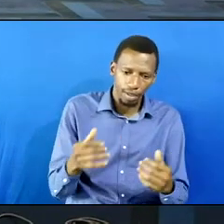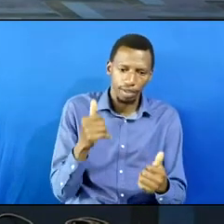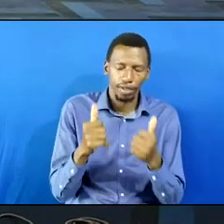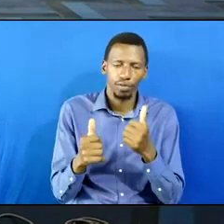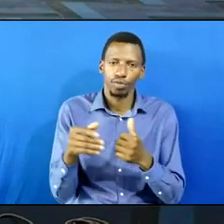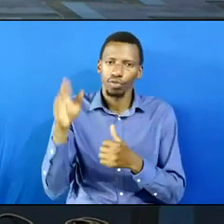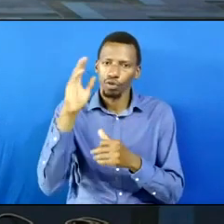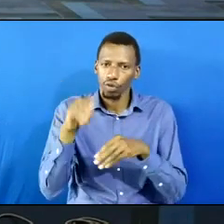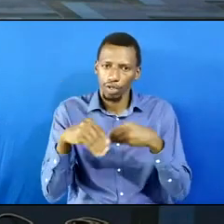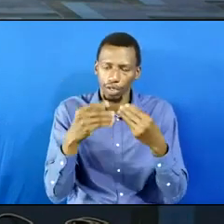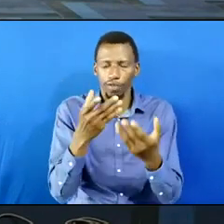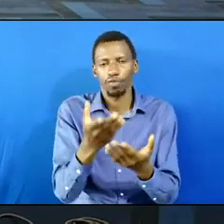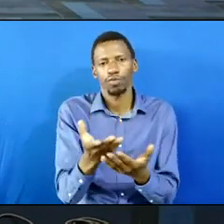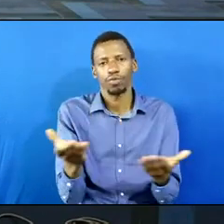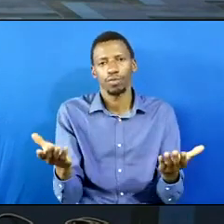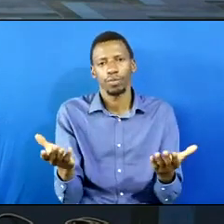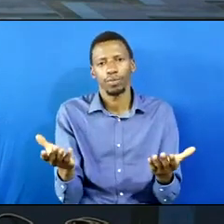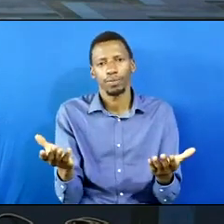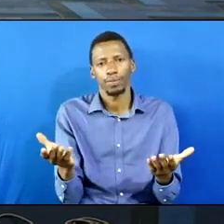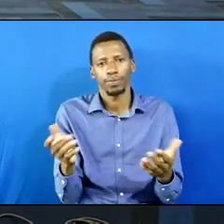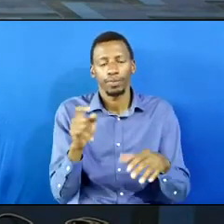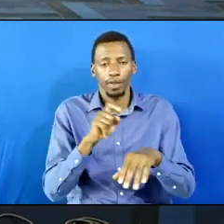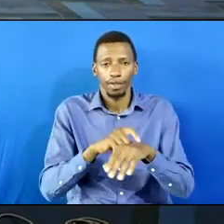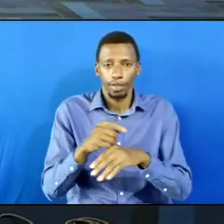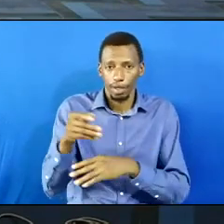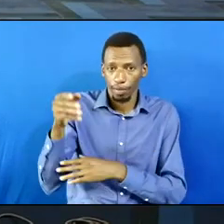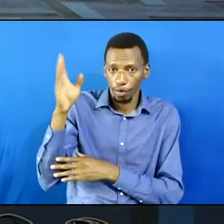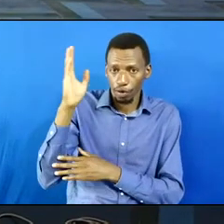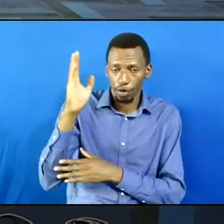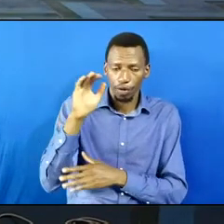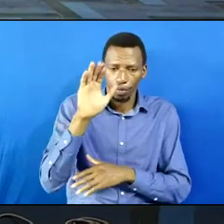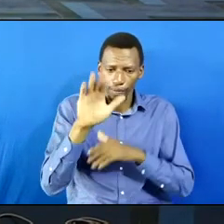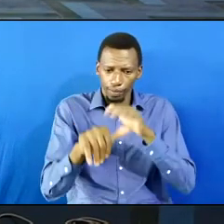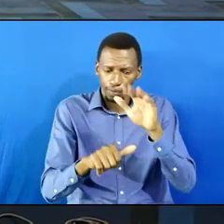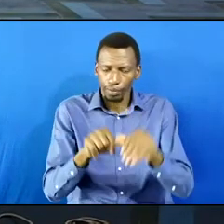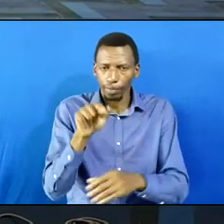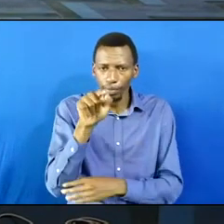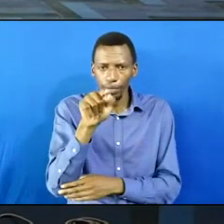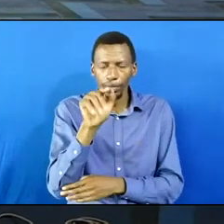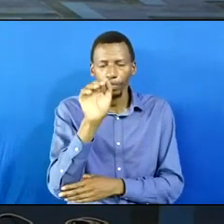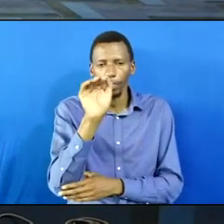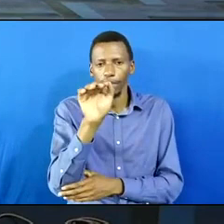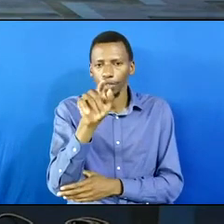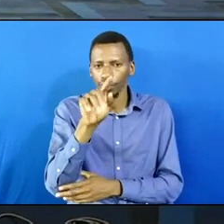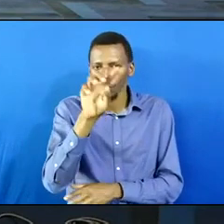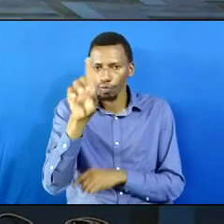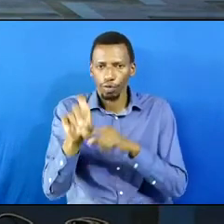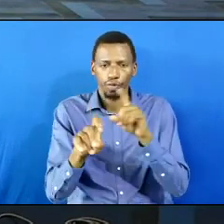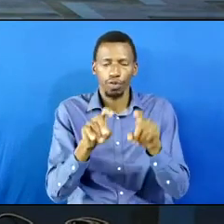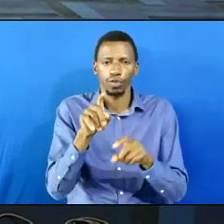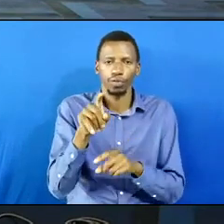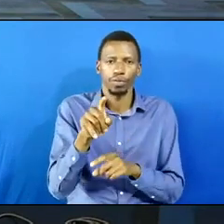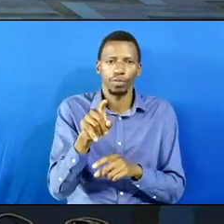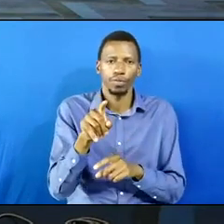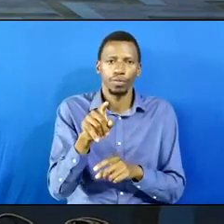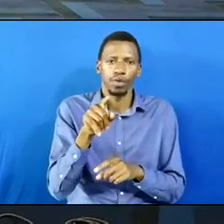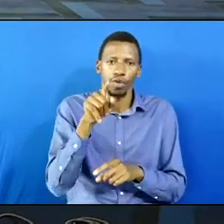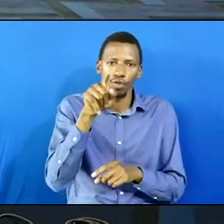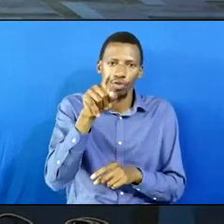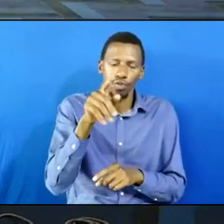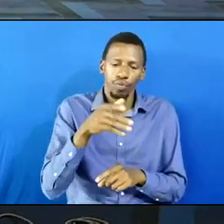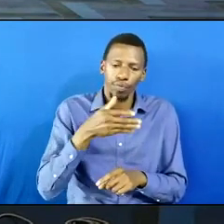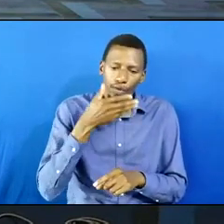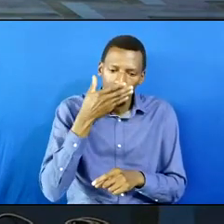Take care of the possessions. When God calls you and this question comes to you, how